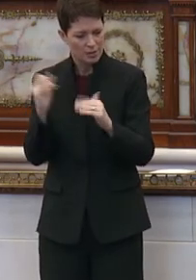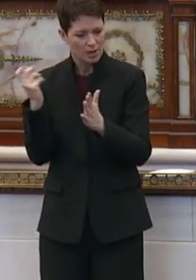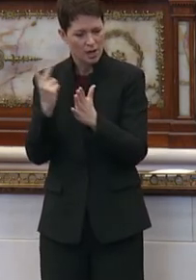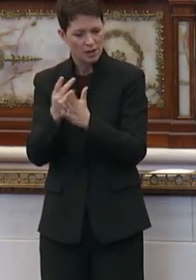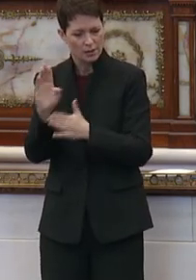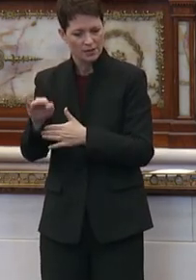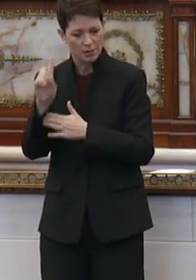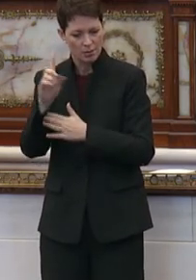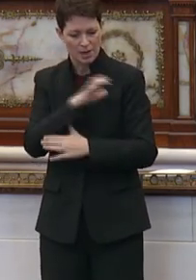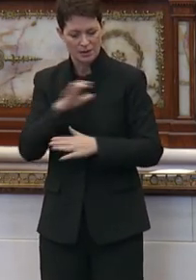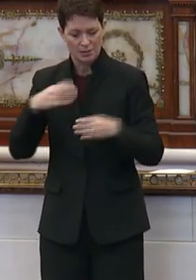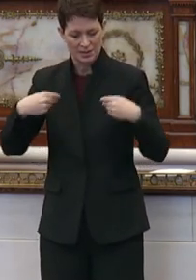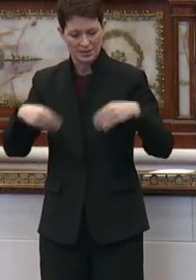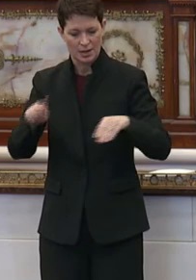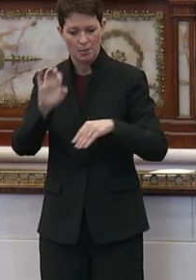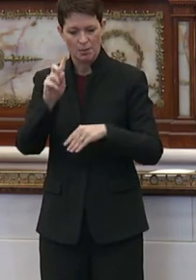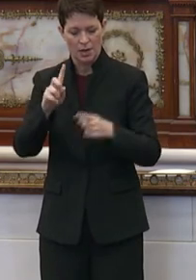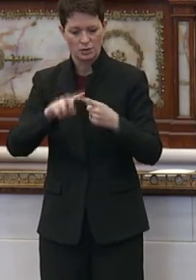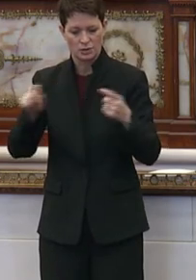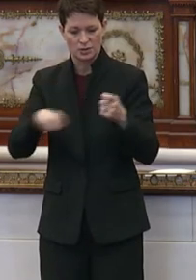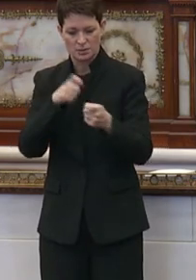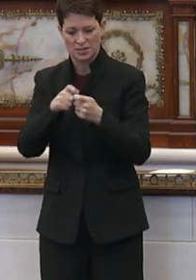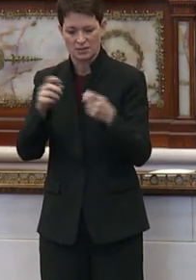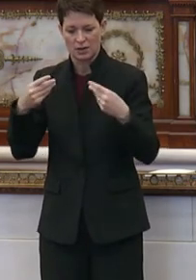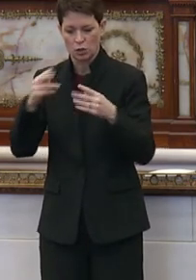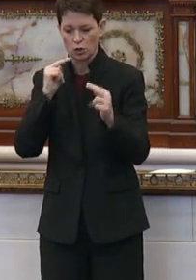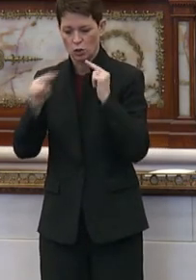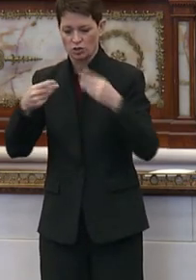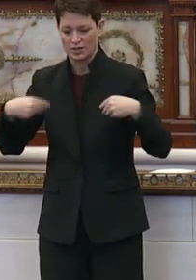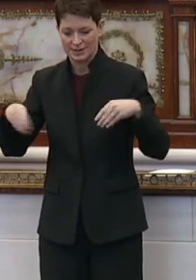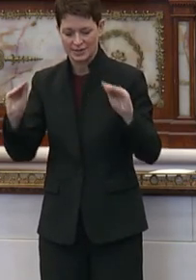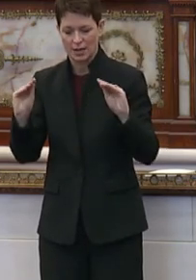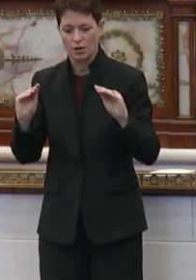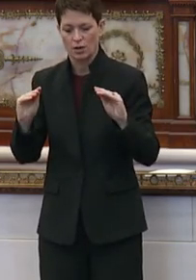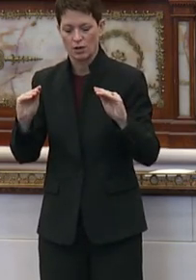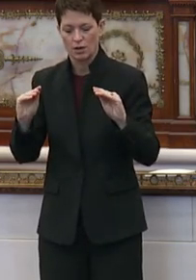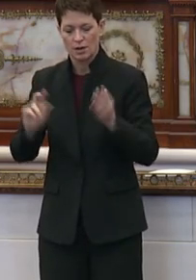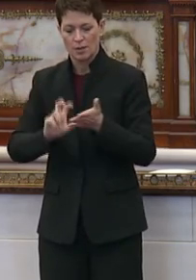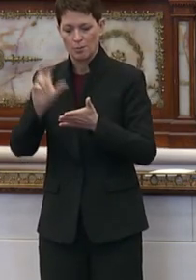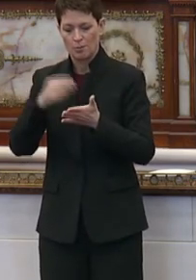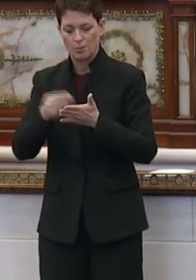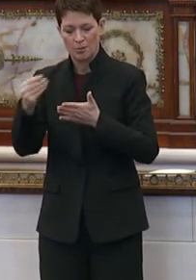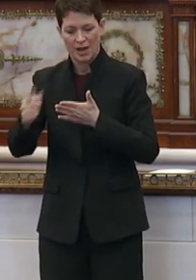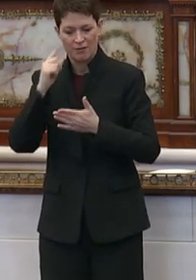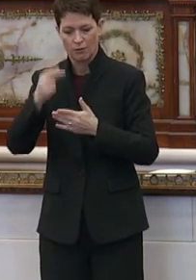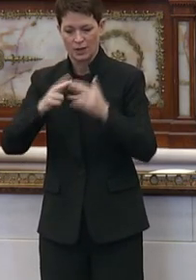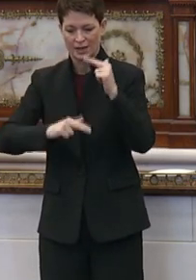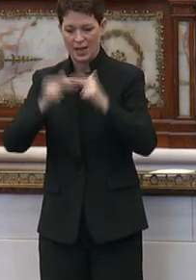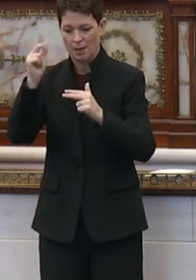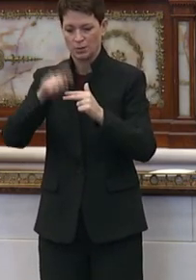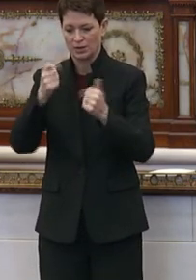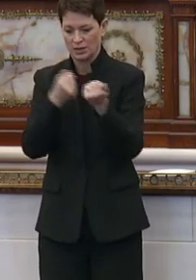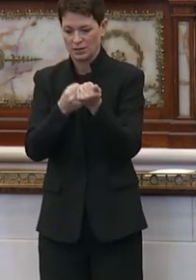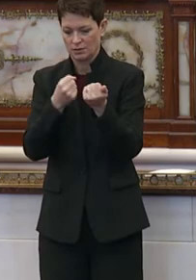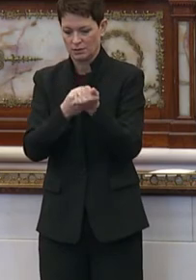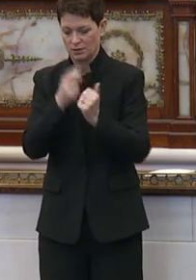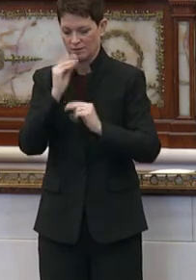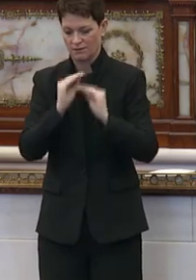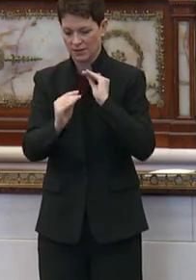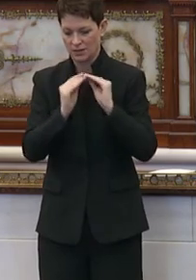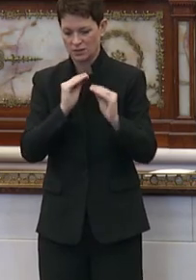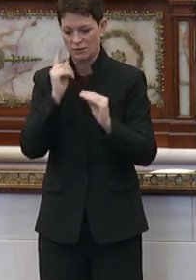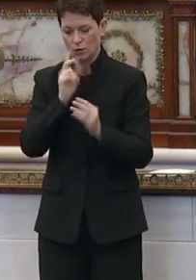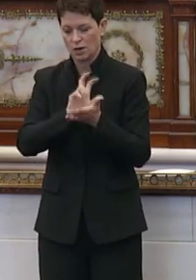bond committee to sell bonds at public or private negotiated sale, provide funds for various capital municipal purposes, providing